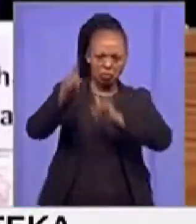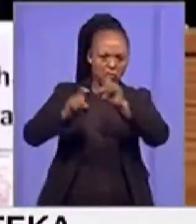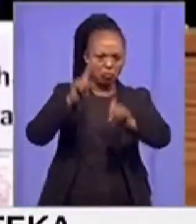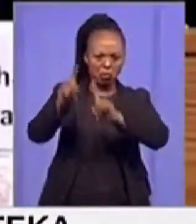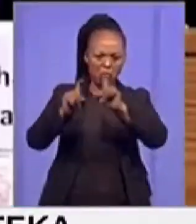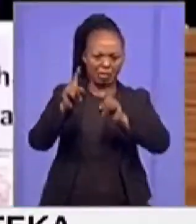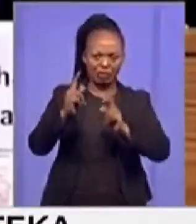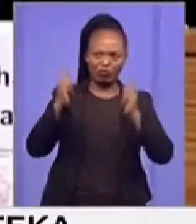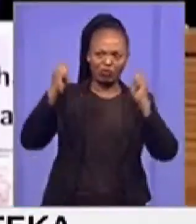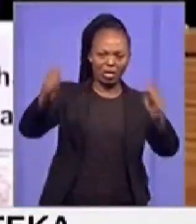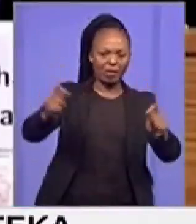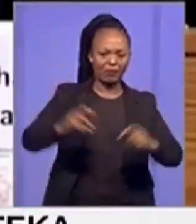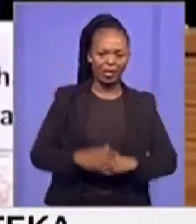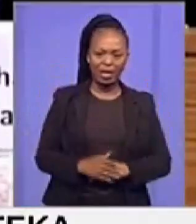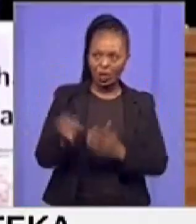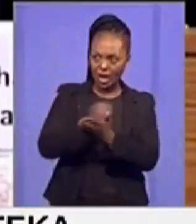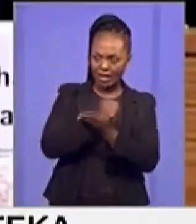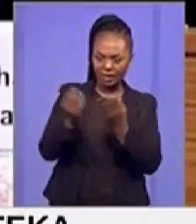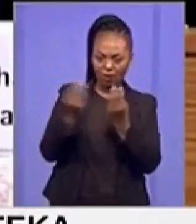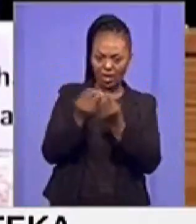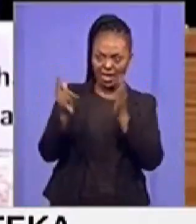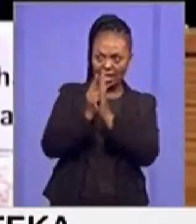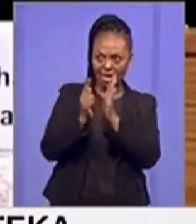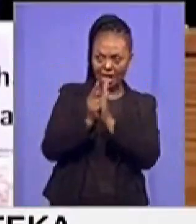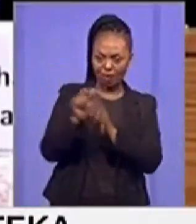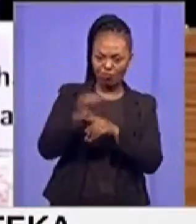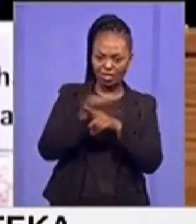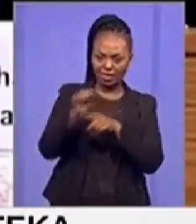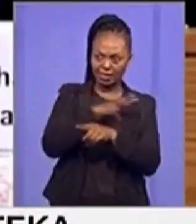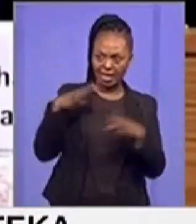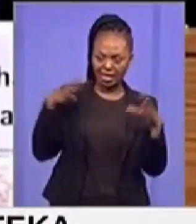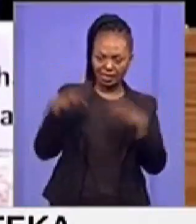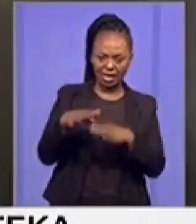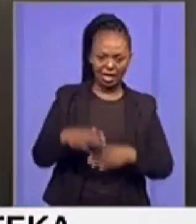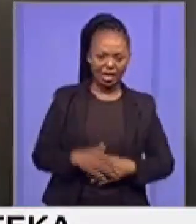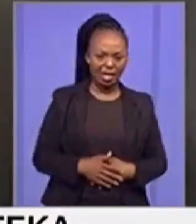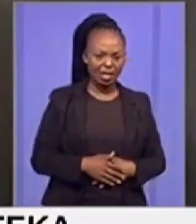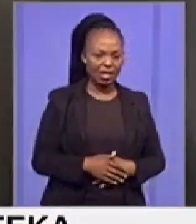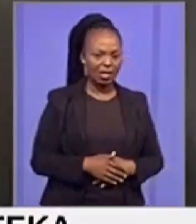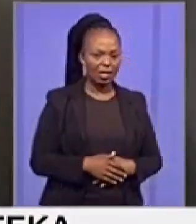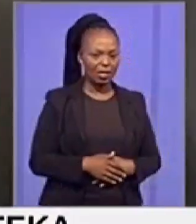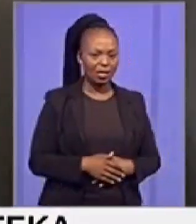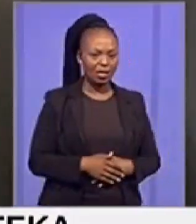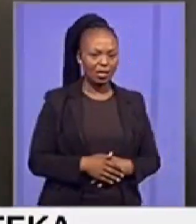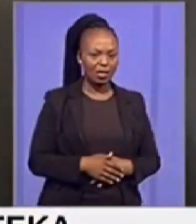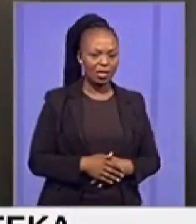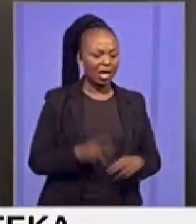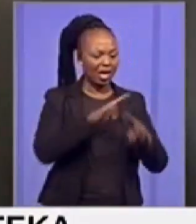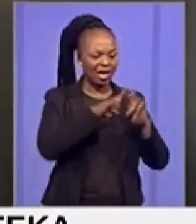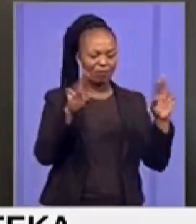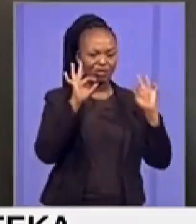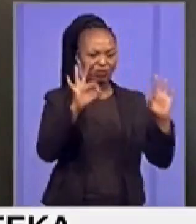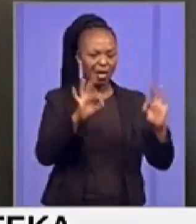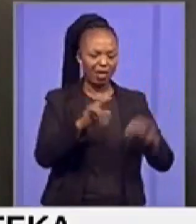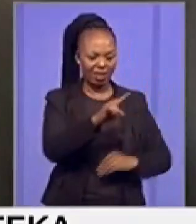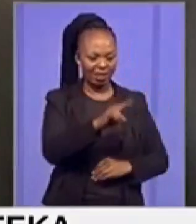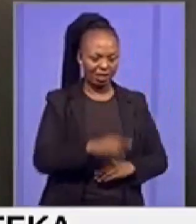you registered with the Legal Practice Council? Because there's a member who's, pardon? It's